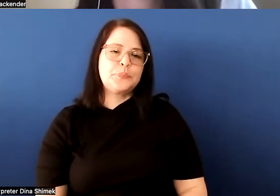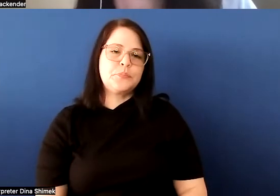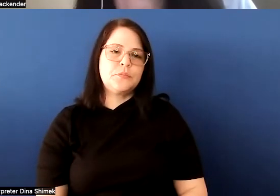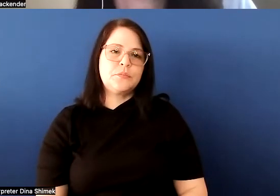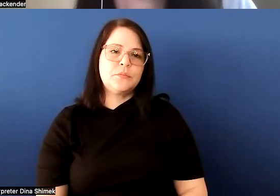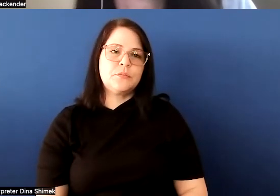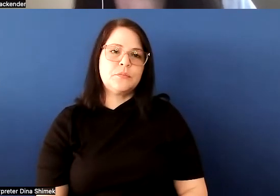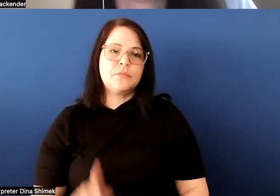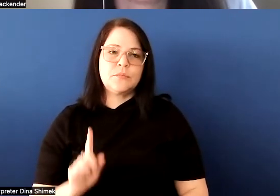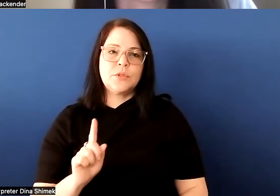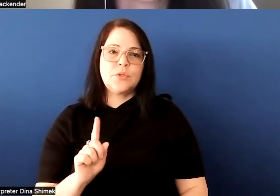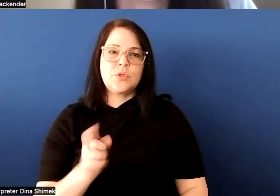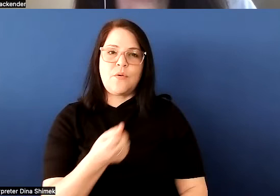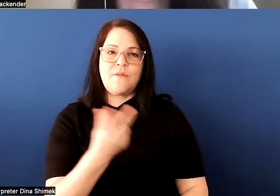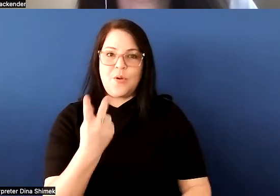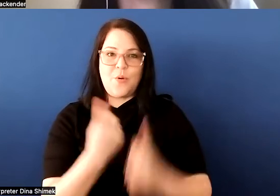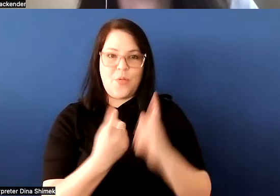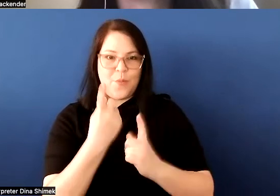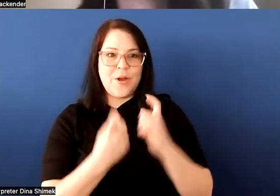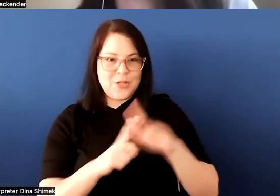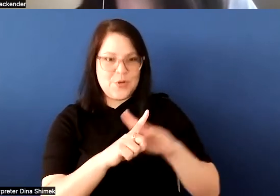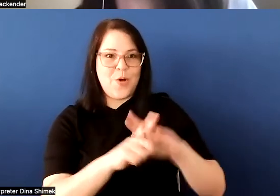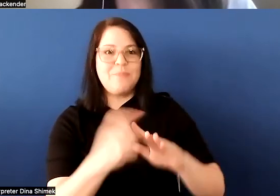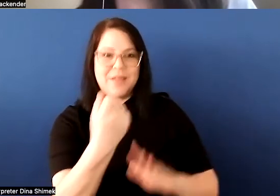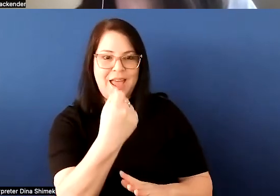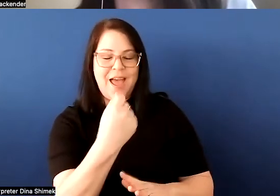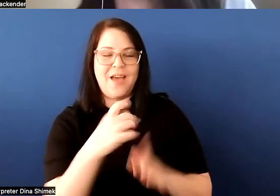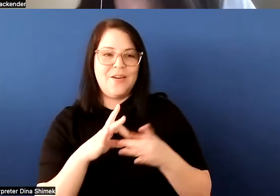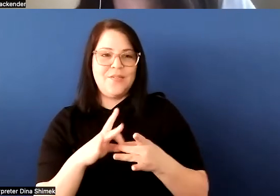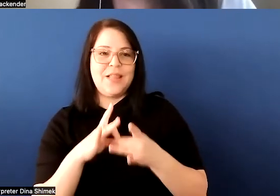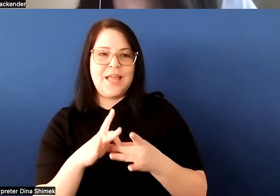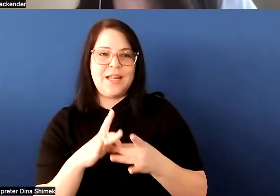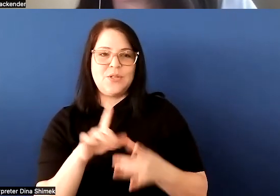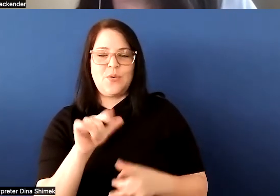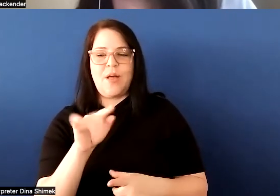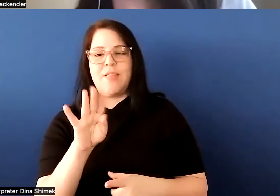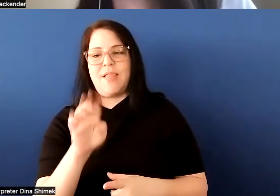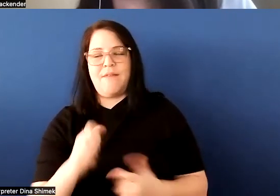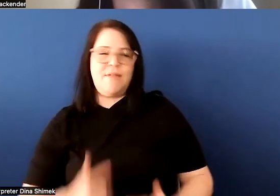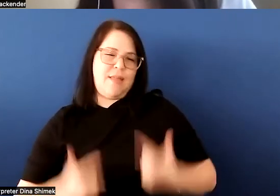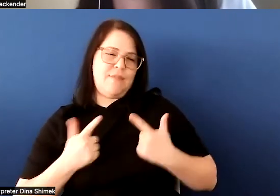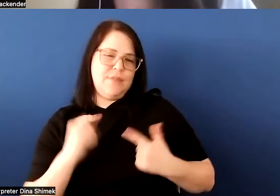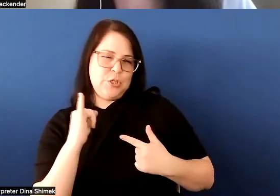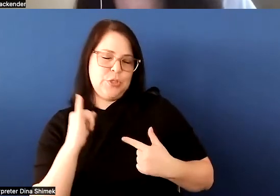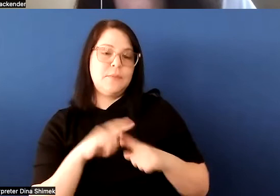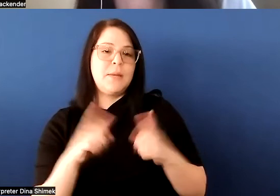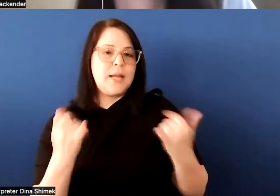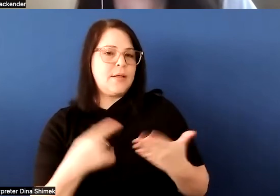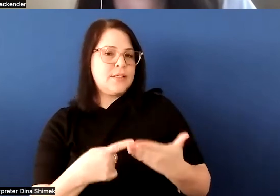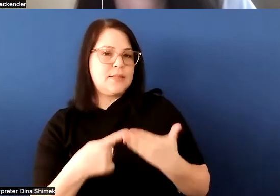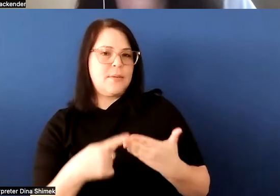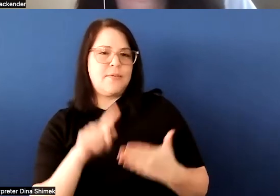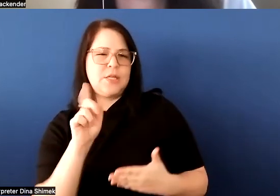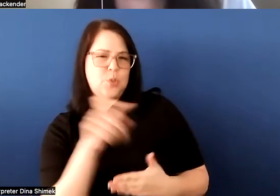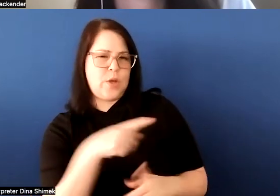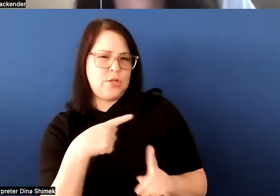So we actually had several of those questions as it pertain to life insurance. But let's talk about this question, because